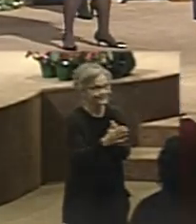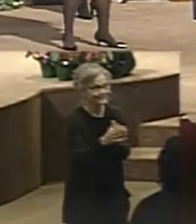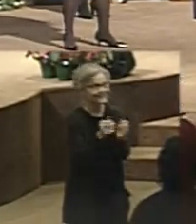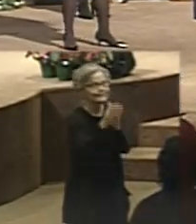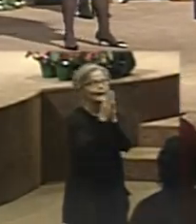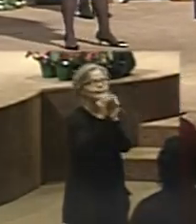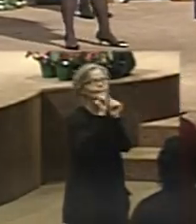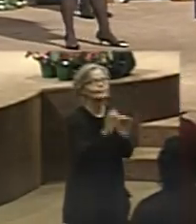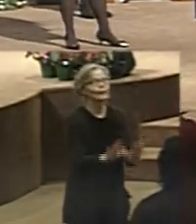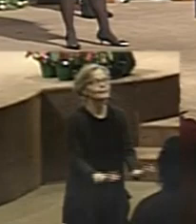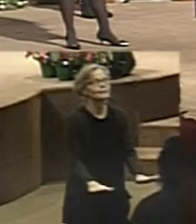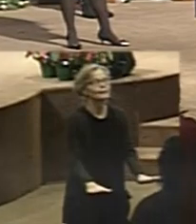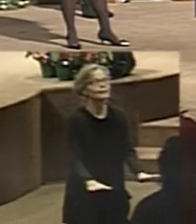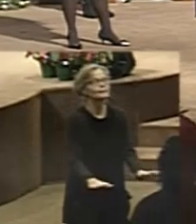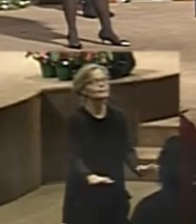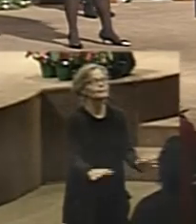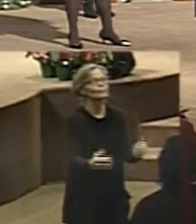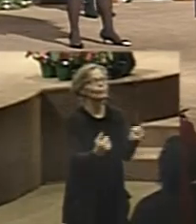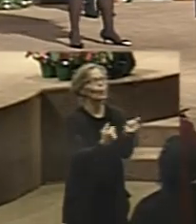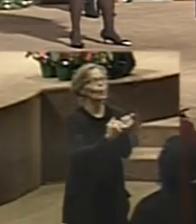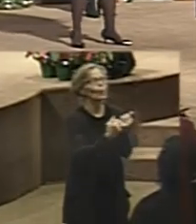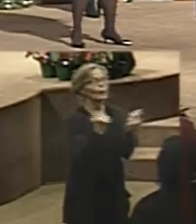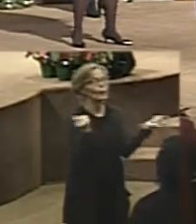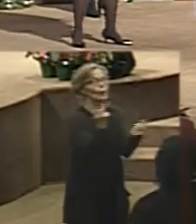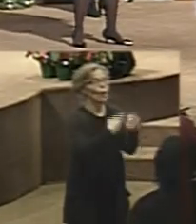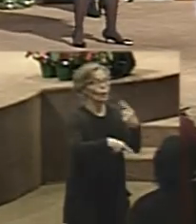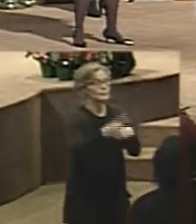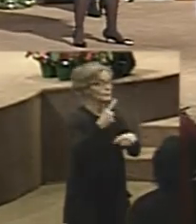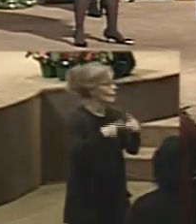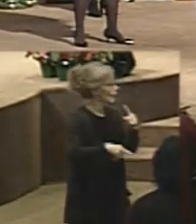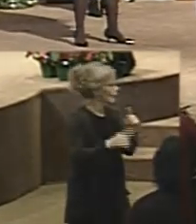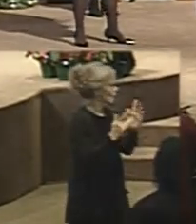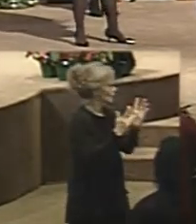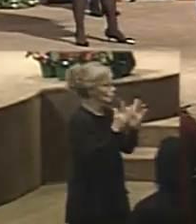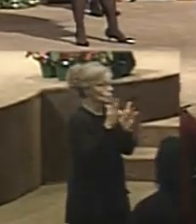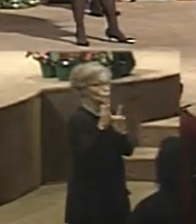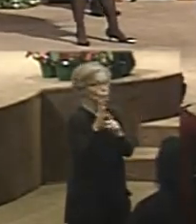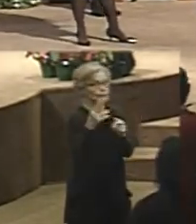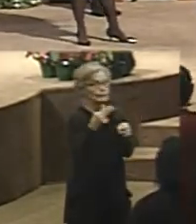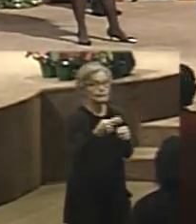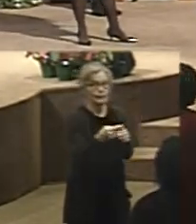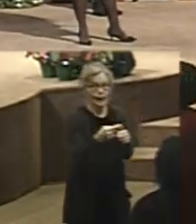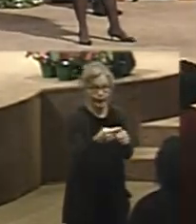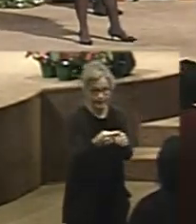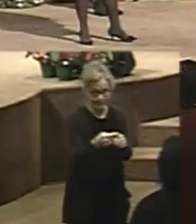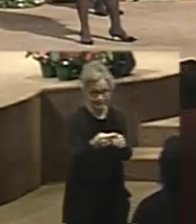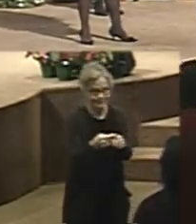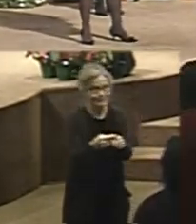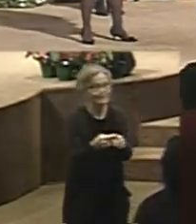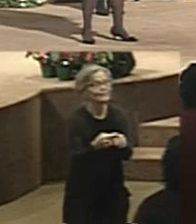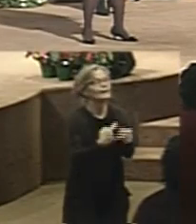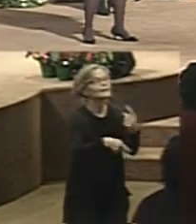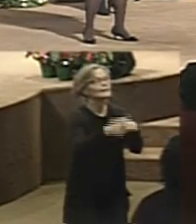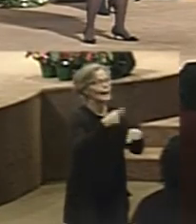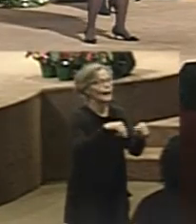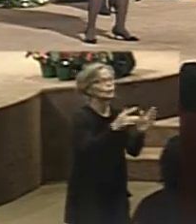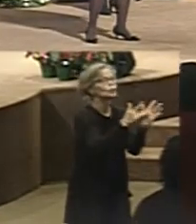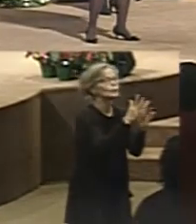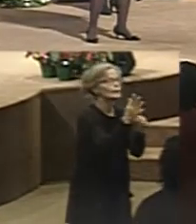favors. And everybody say, in Jesus' name. Everybody say in Jesus'